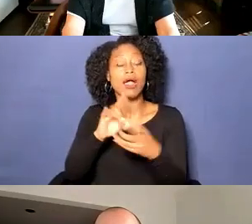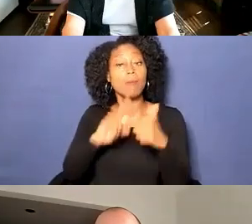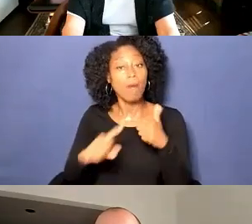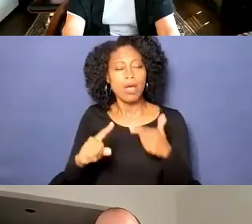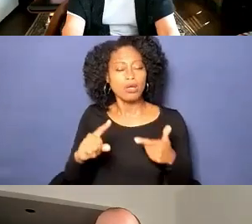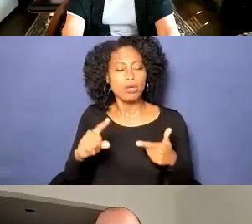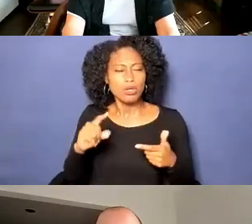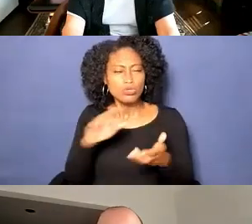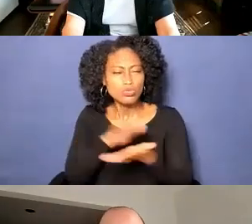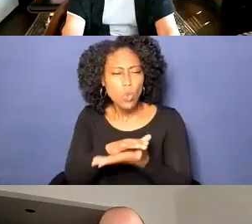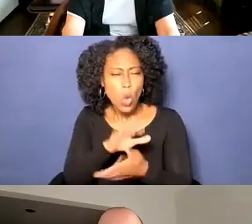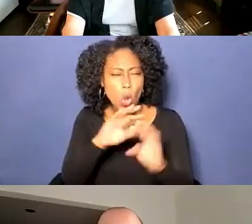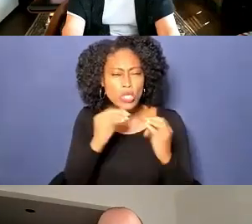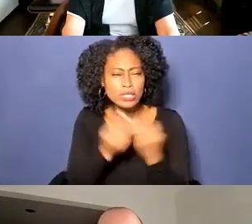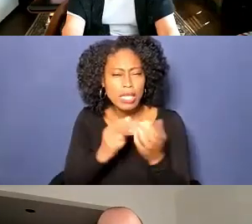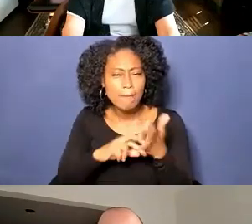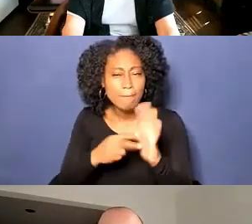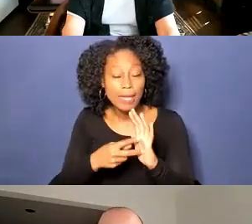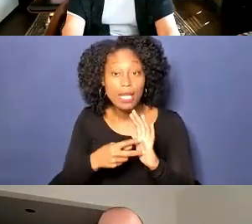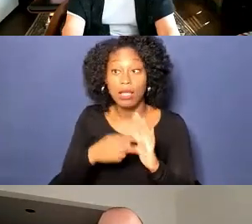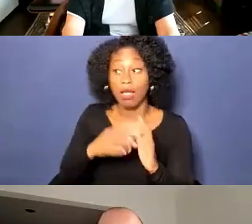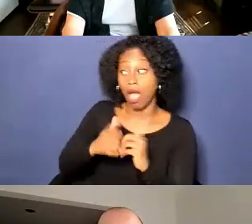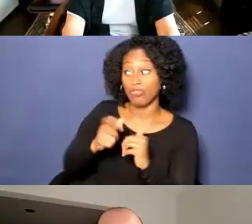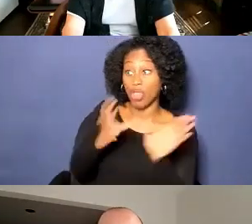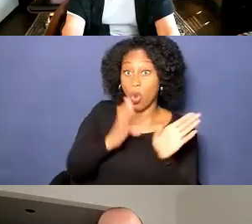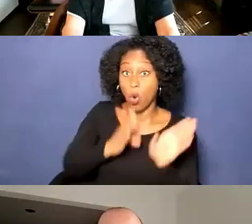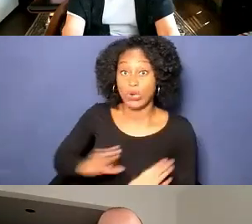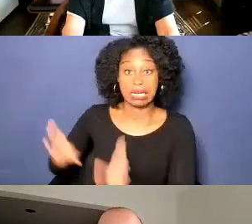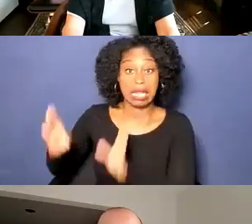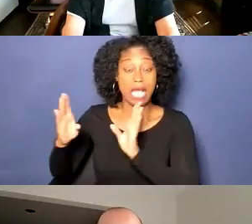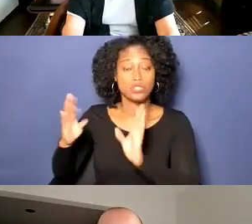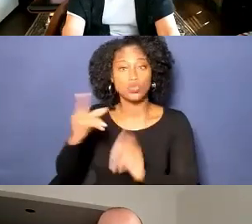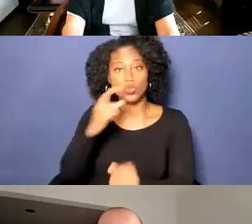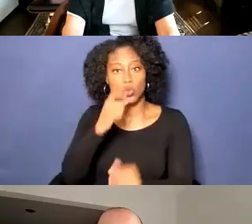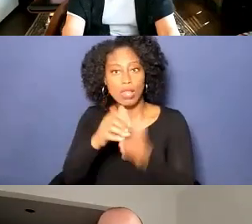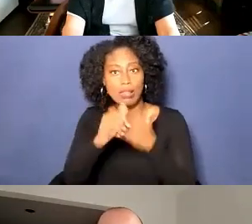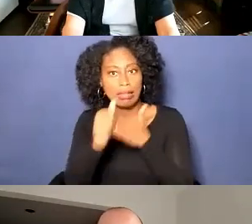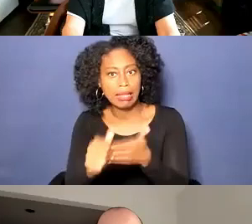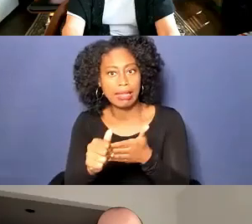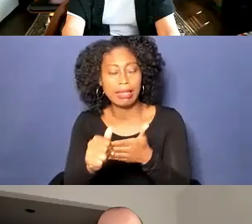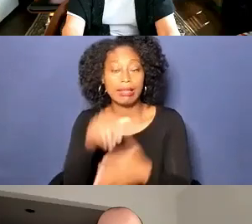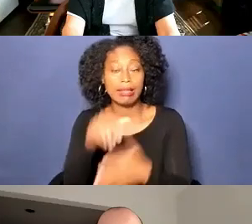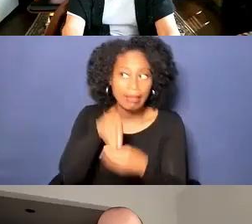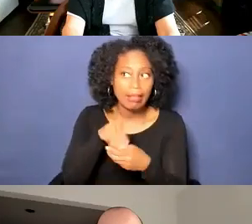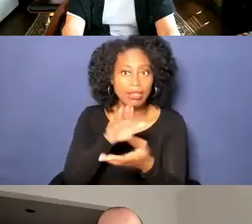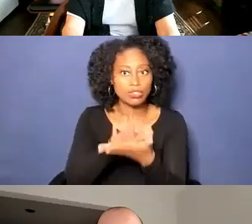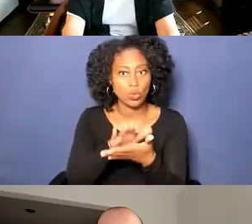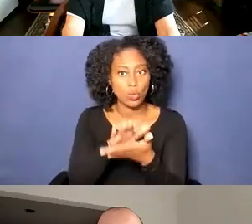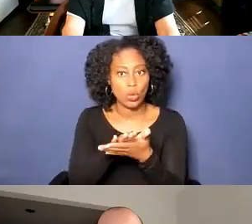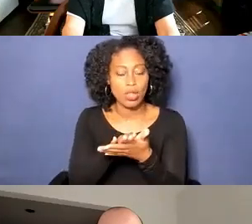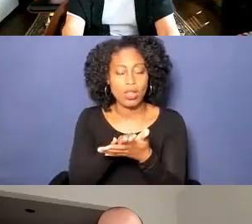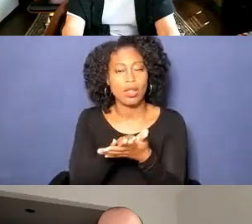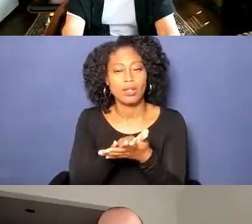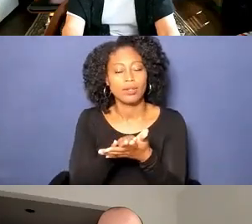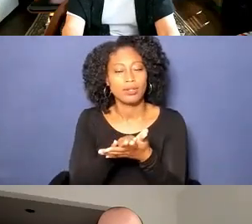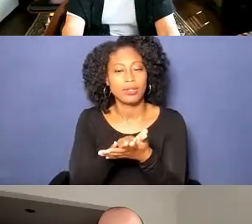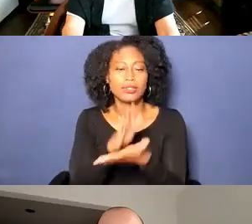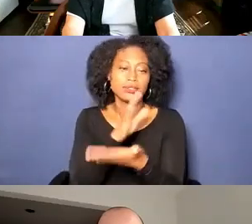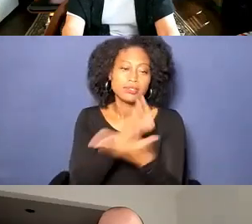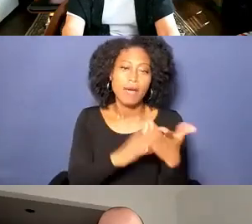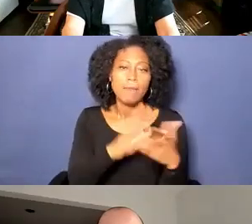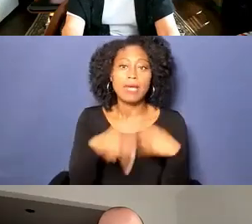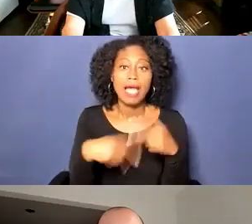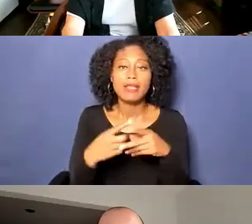kinds of leadership goes on in schools, again, with some kind of a measure as an